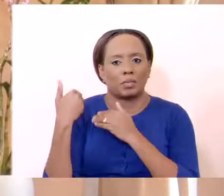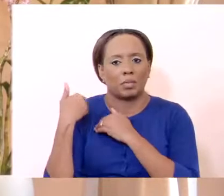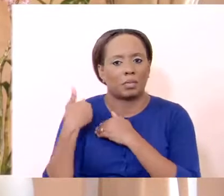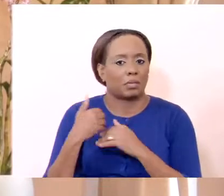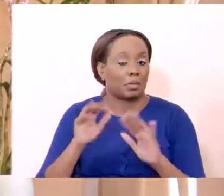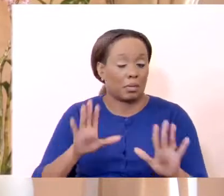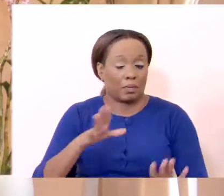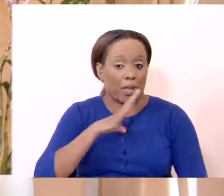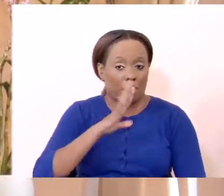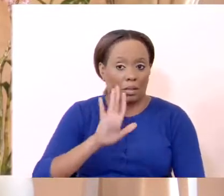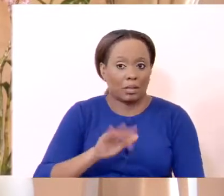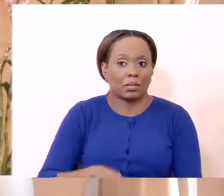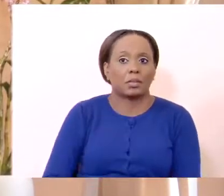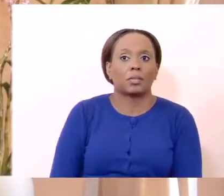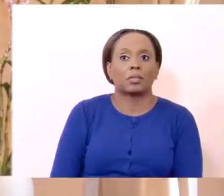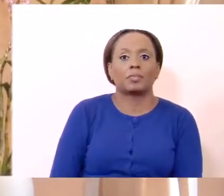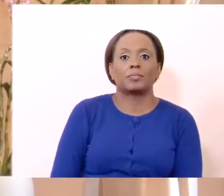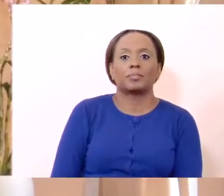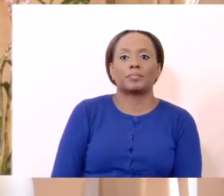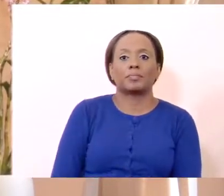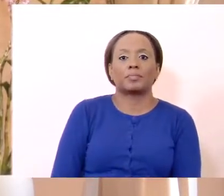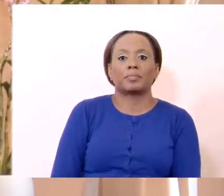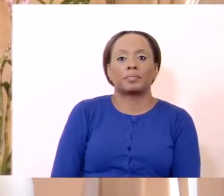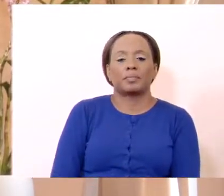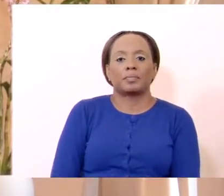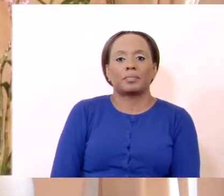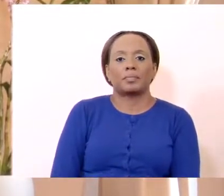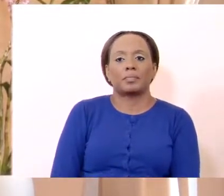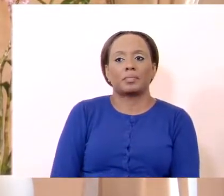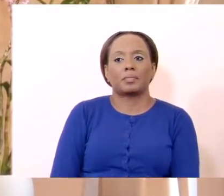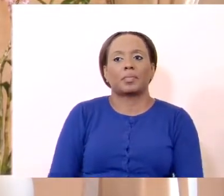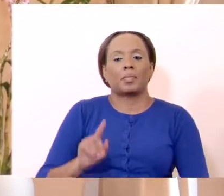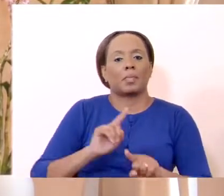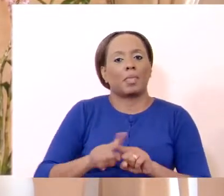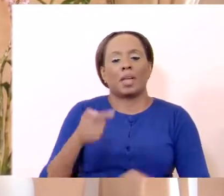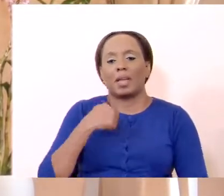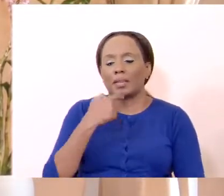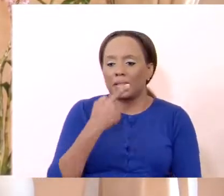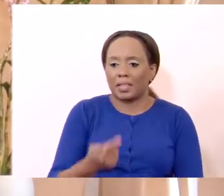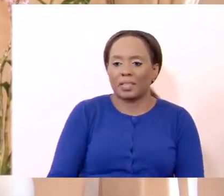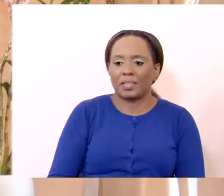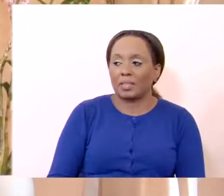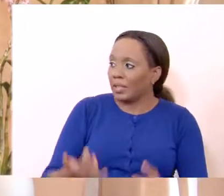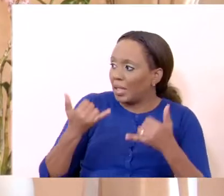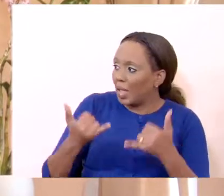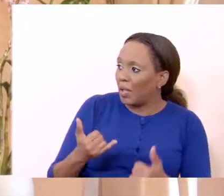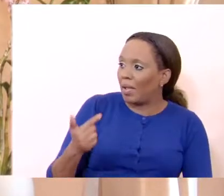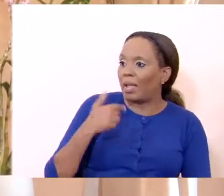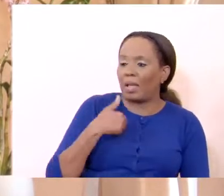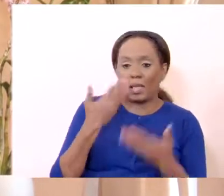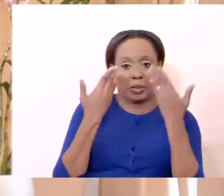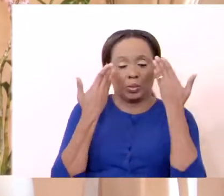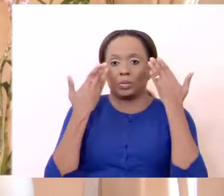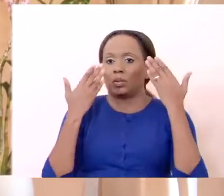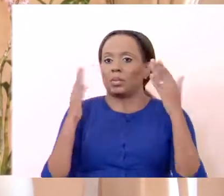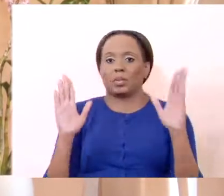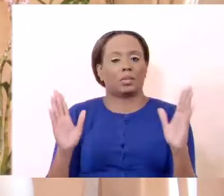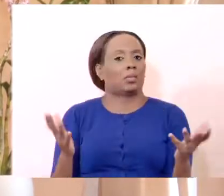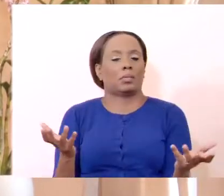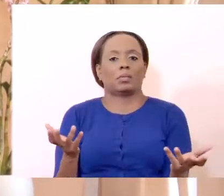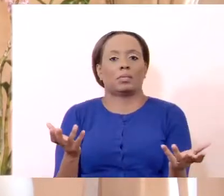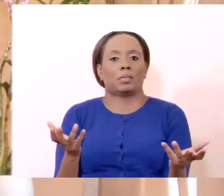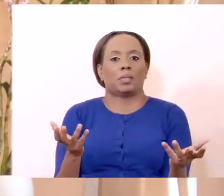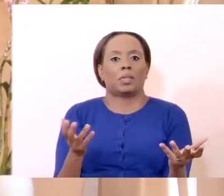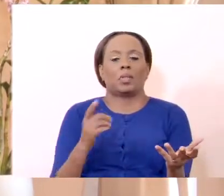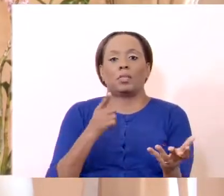that. But all I'm saying to you is that at this time, I do not know. The question was asked